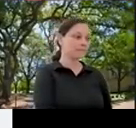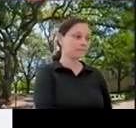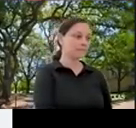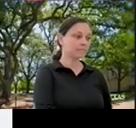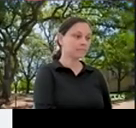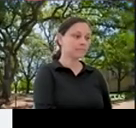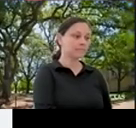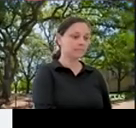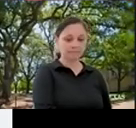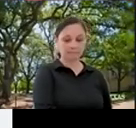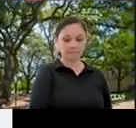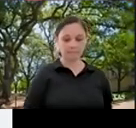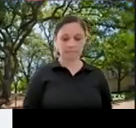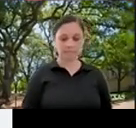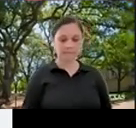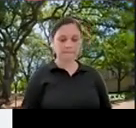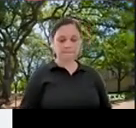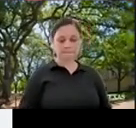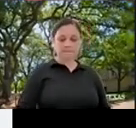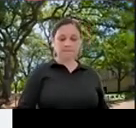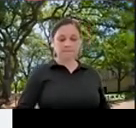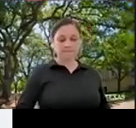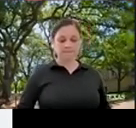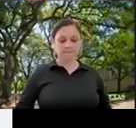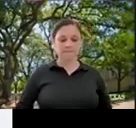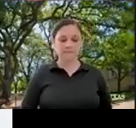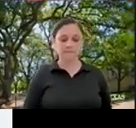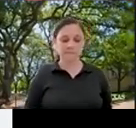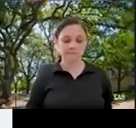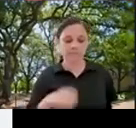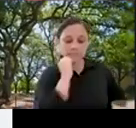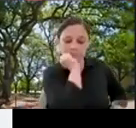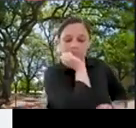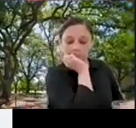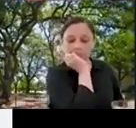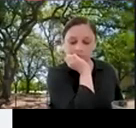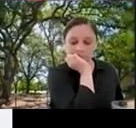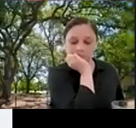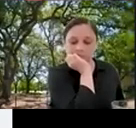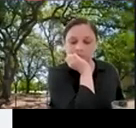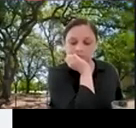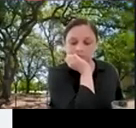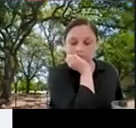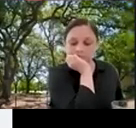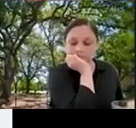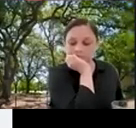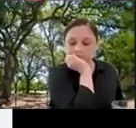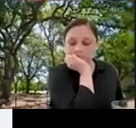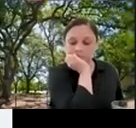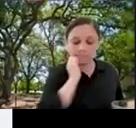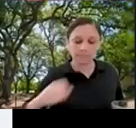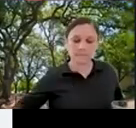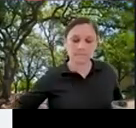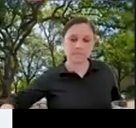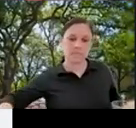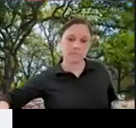groups about what is offered. That's important too, educating you know, within our groups